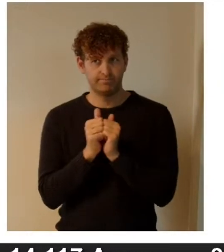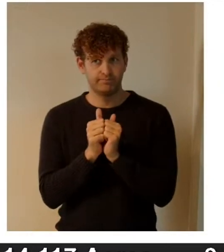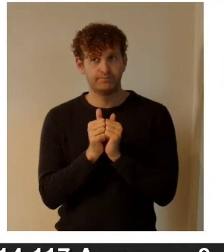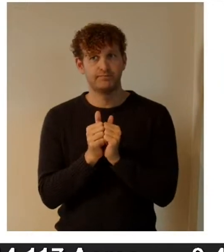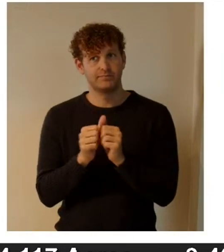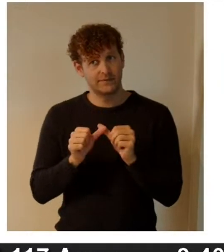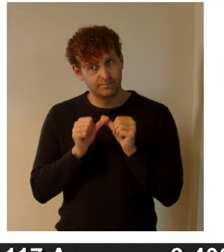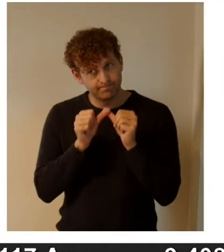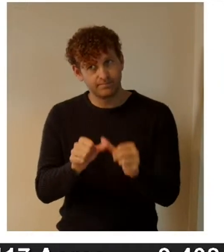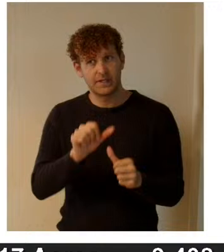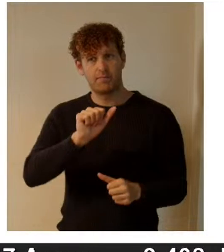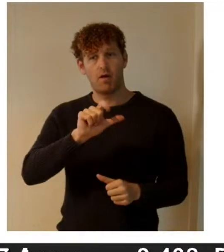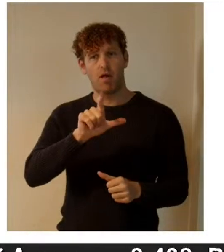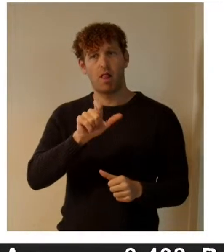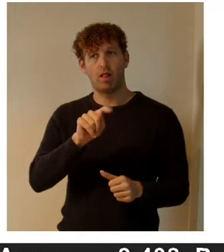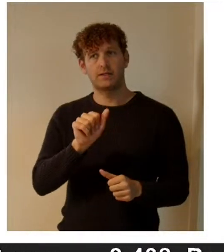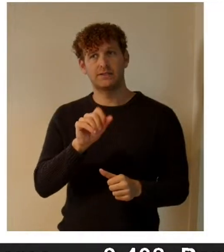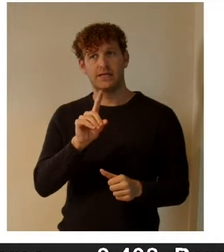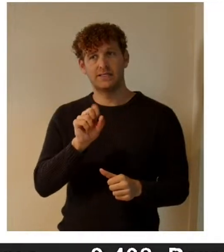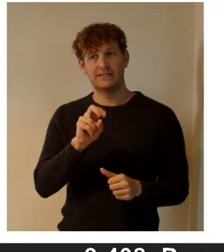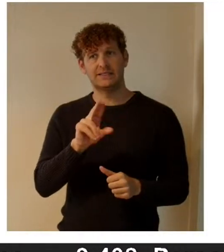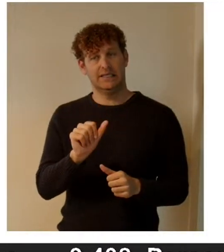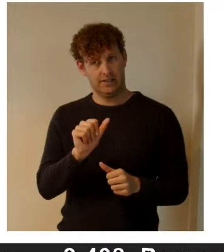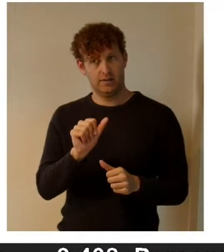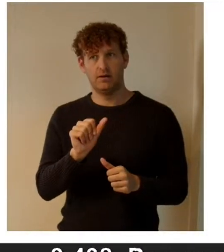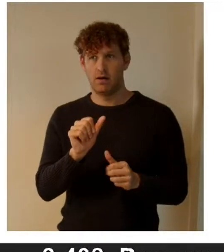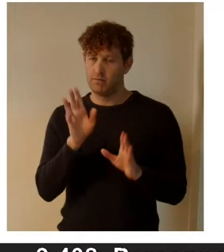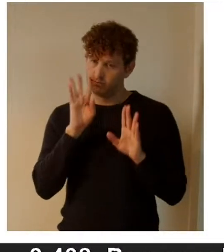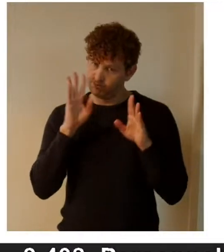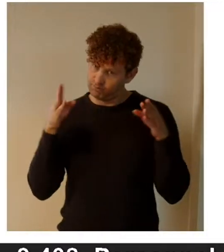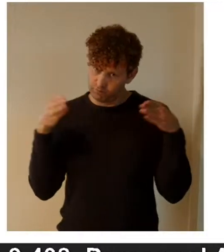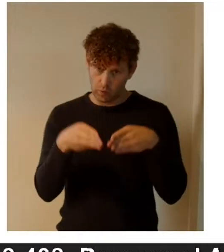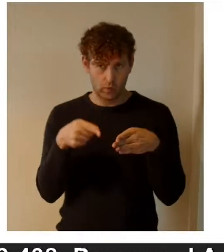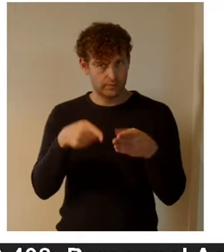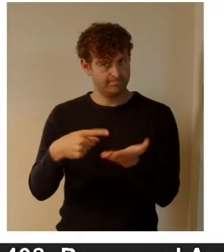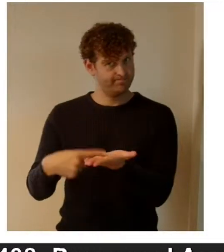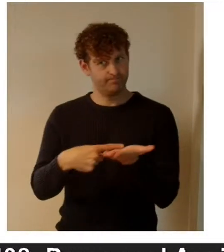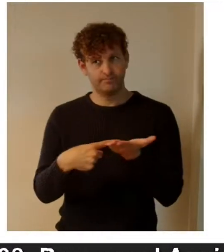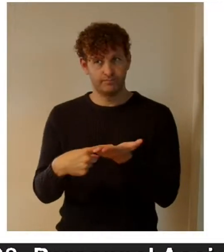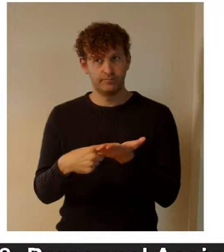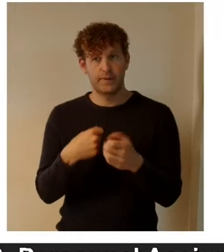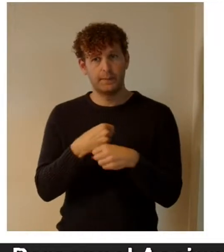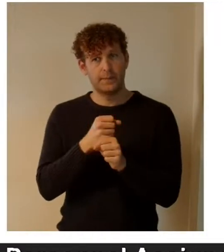these conversations and ensuring our community's voice is heard.